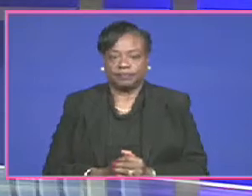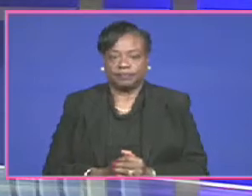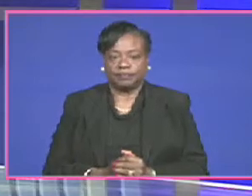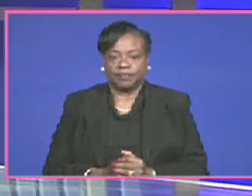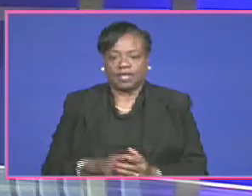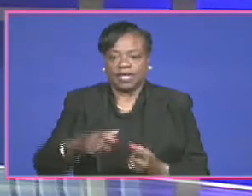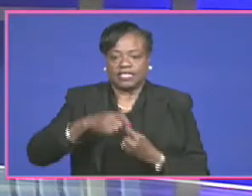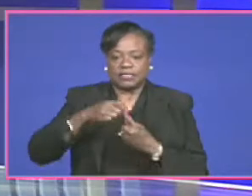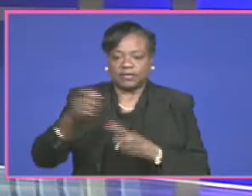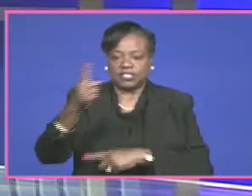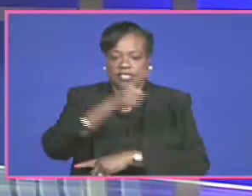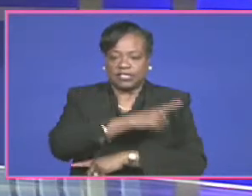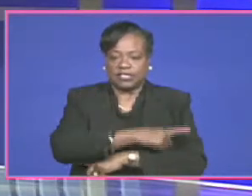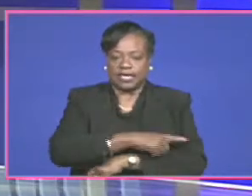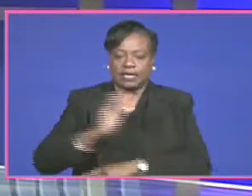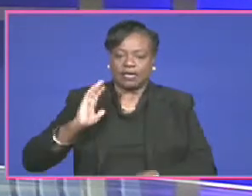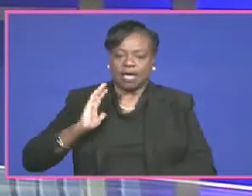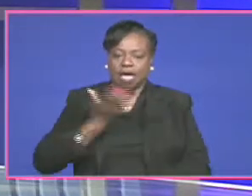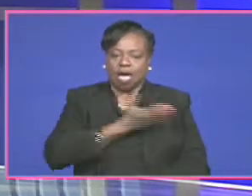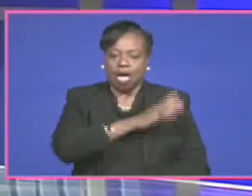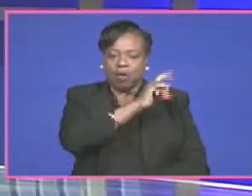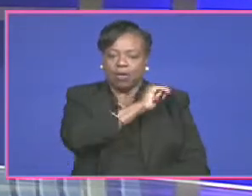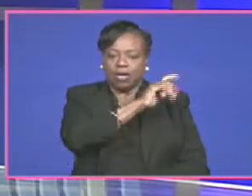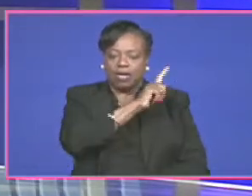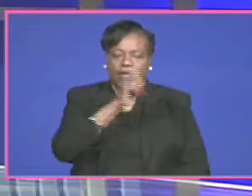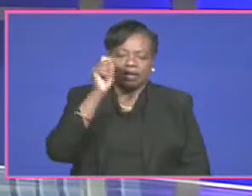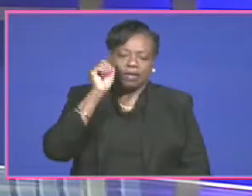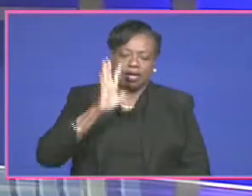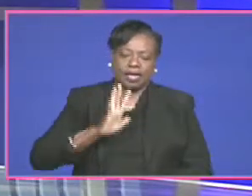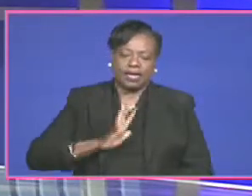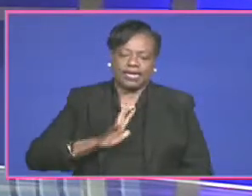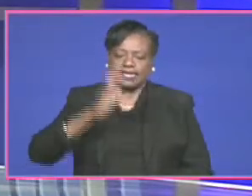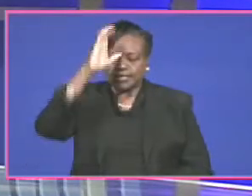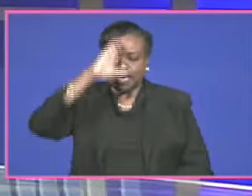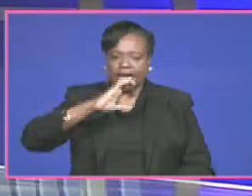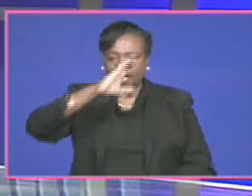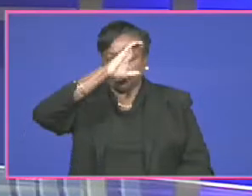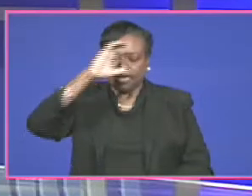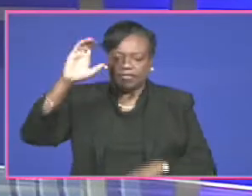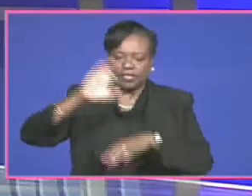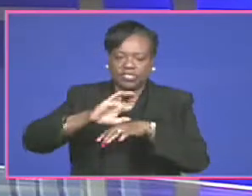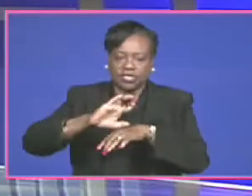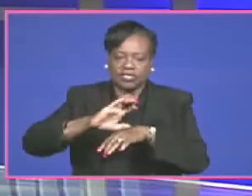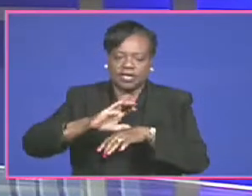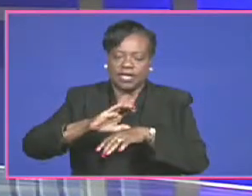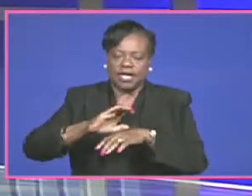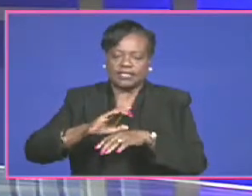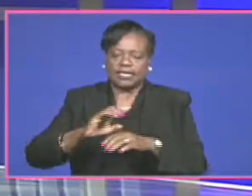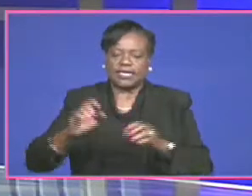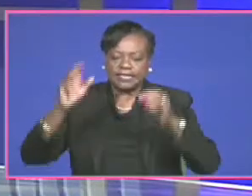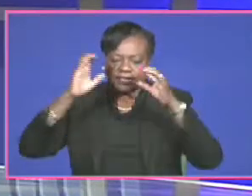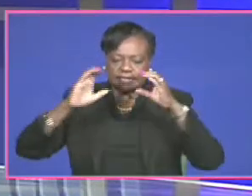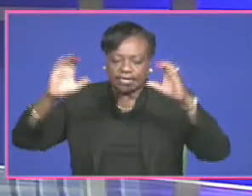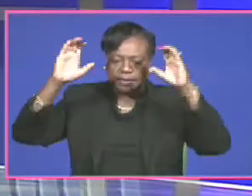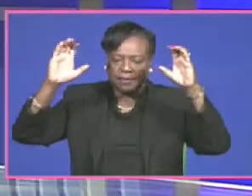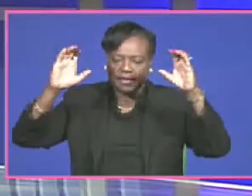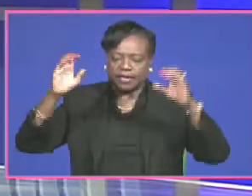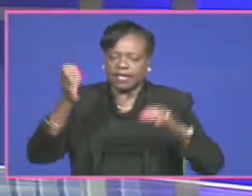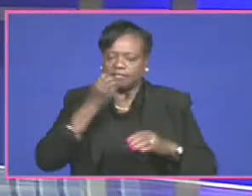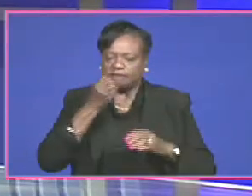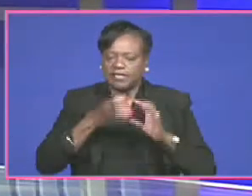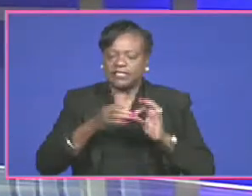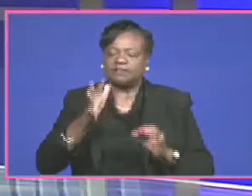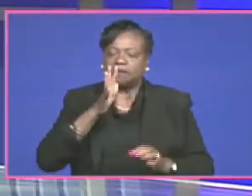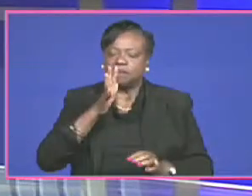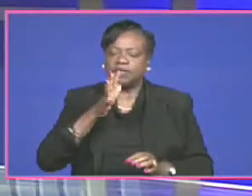Well, it was a special day at Our Lady's Catholic Church as the congregation celebrated the feast of Mother Mary, the mother of Jesus.